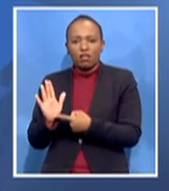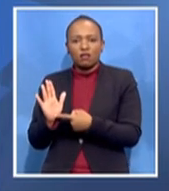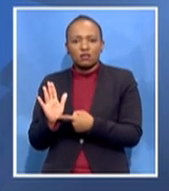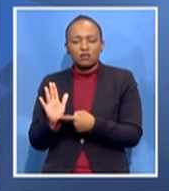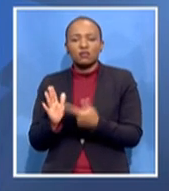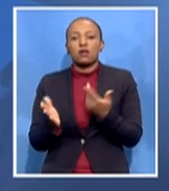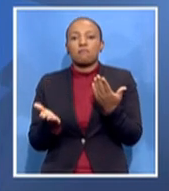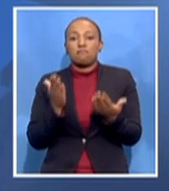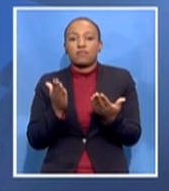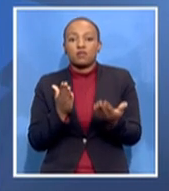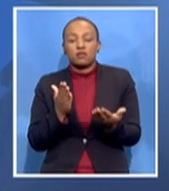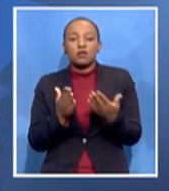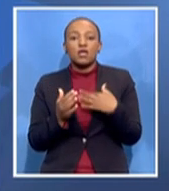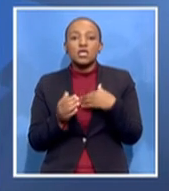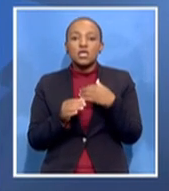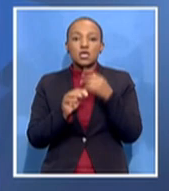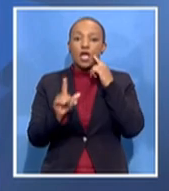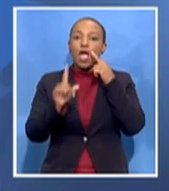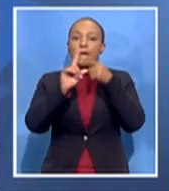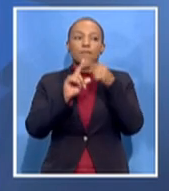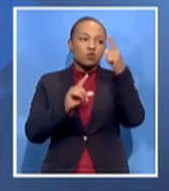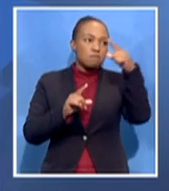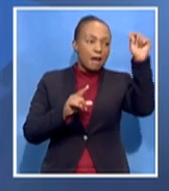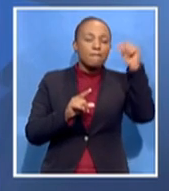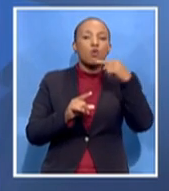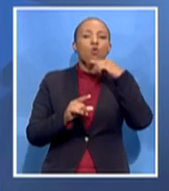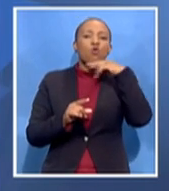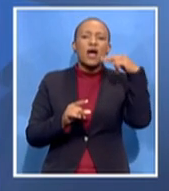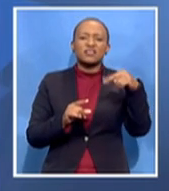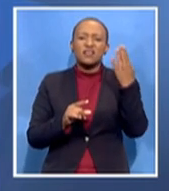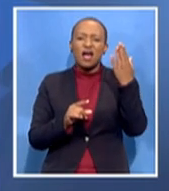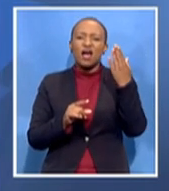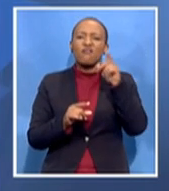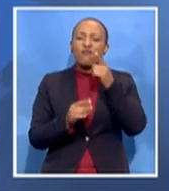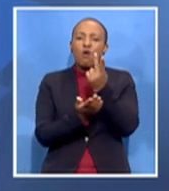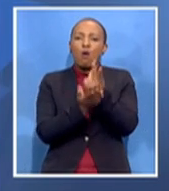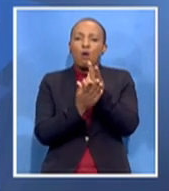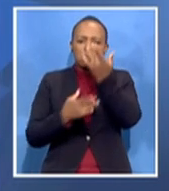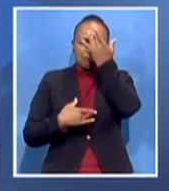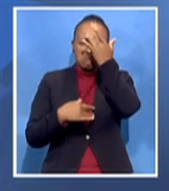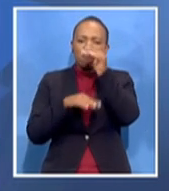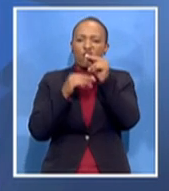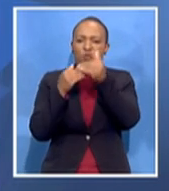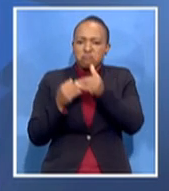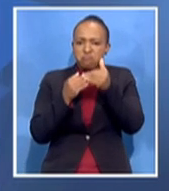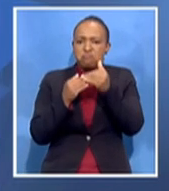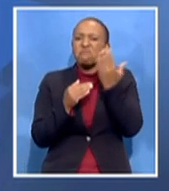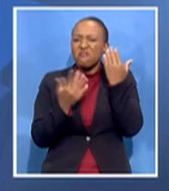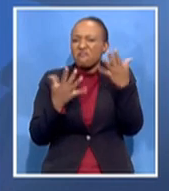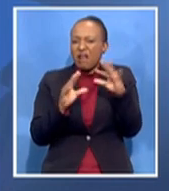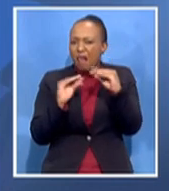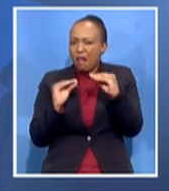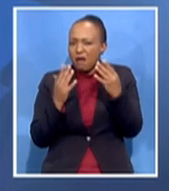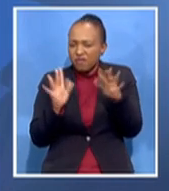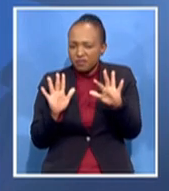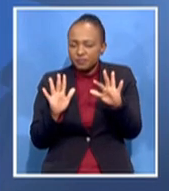treatment, or he obtains an interim interdict in the High Court